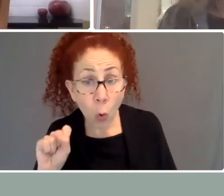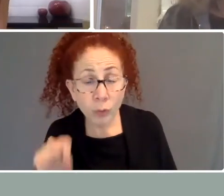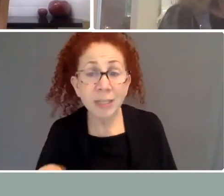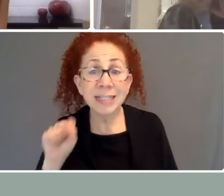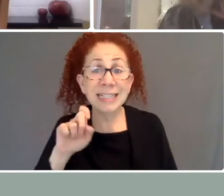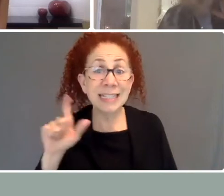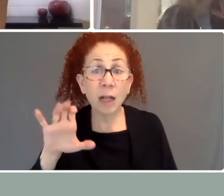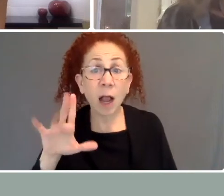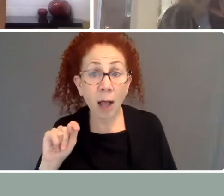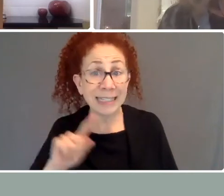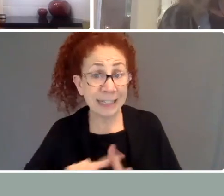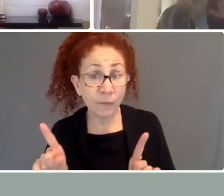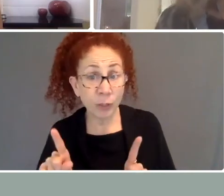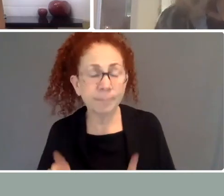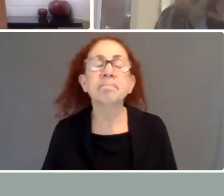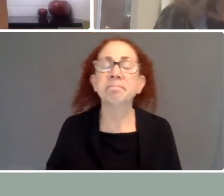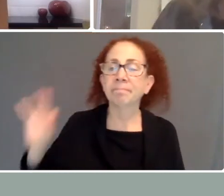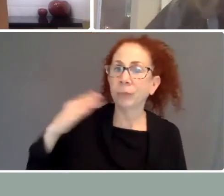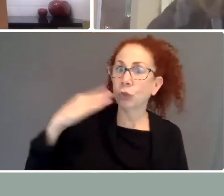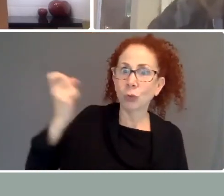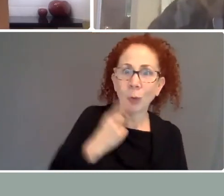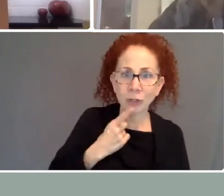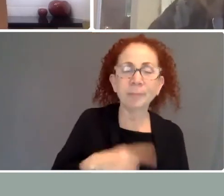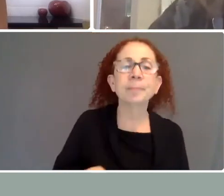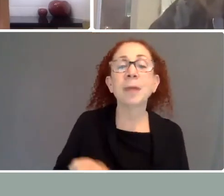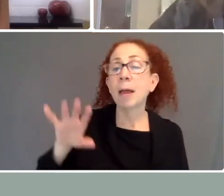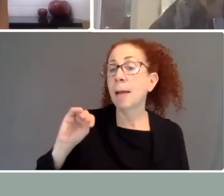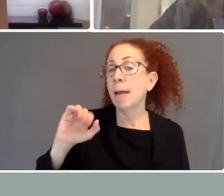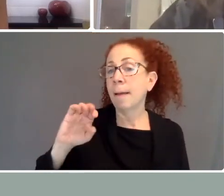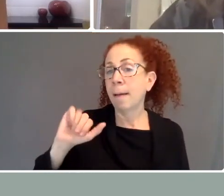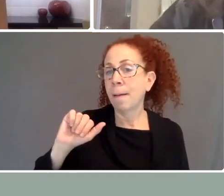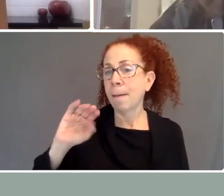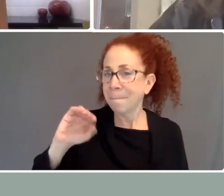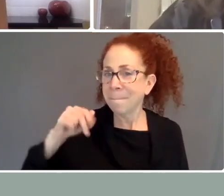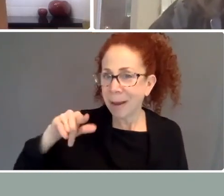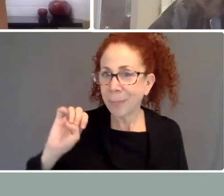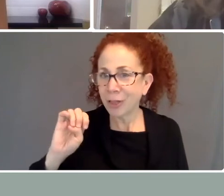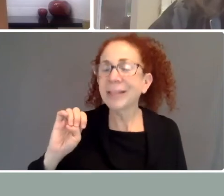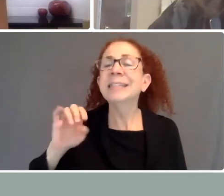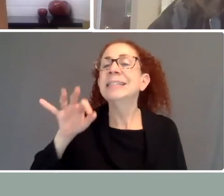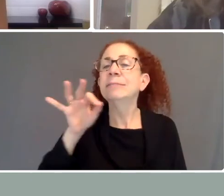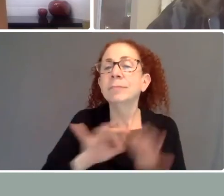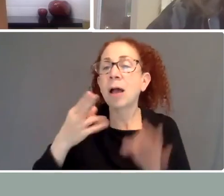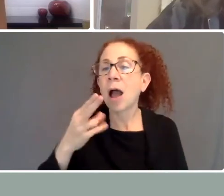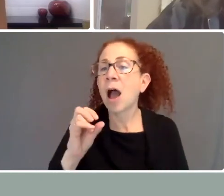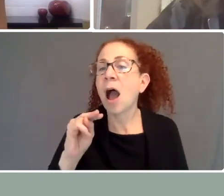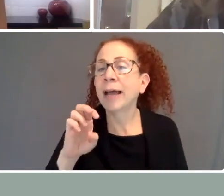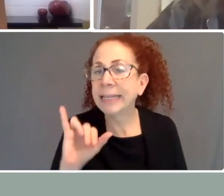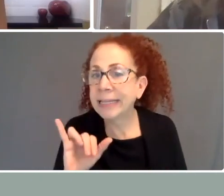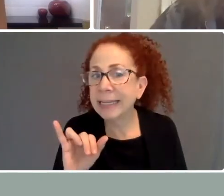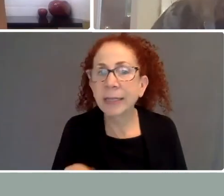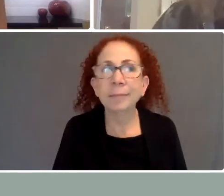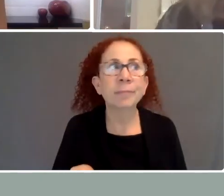oats different? Great question. Okay. So instead of maple syrup, I think honey, especially like a more